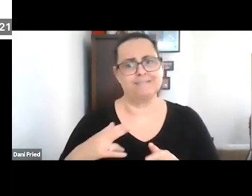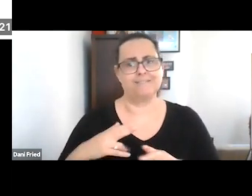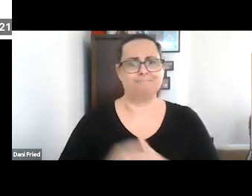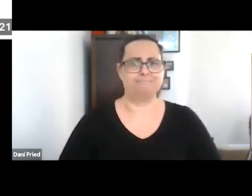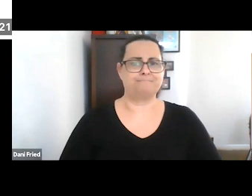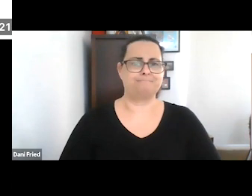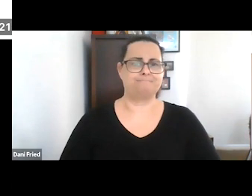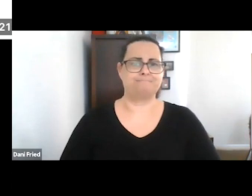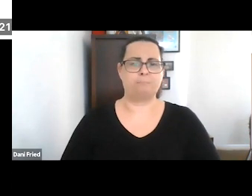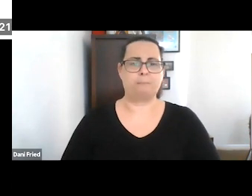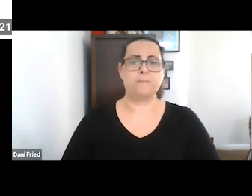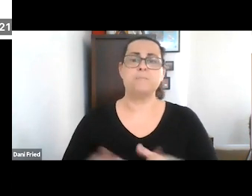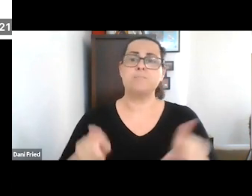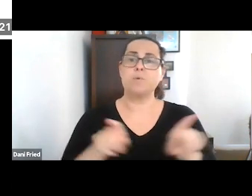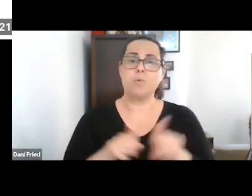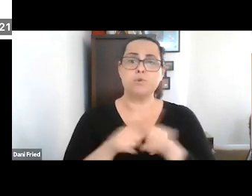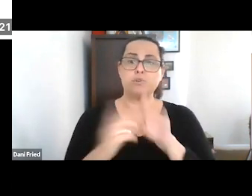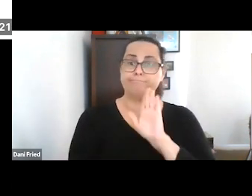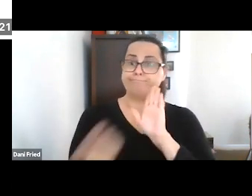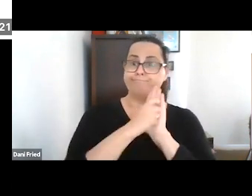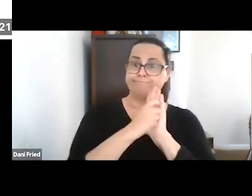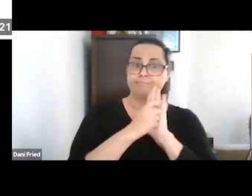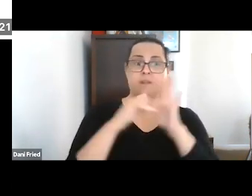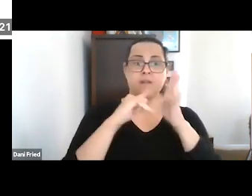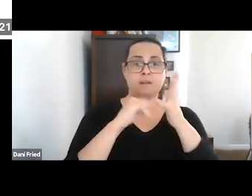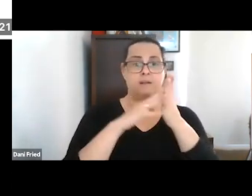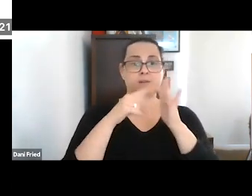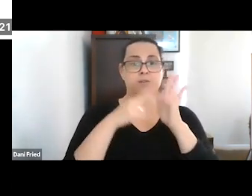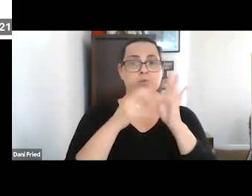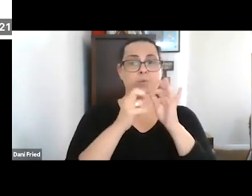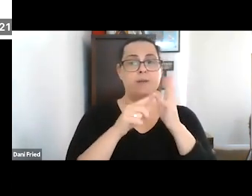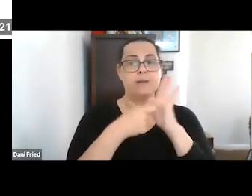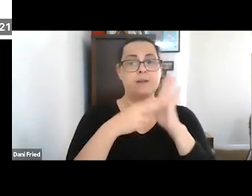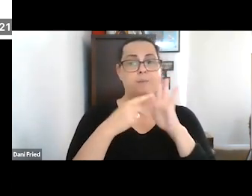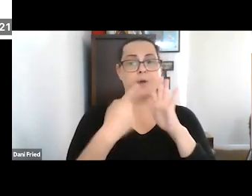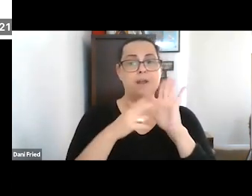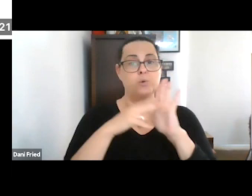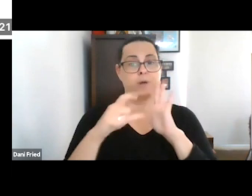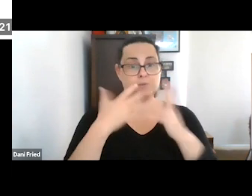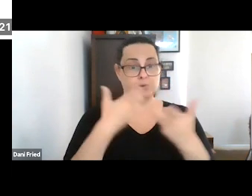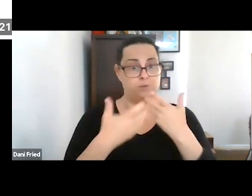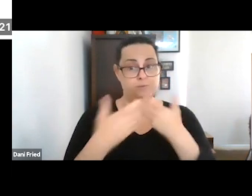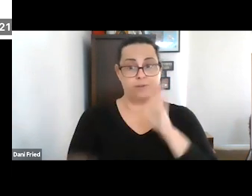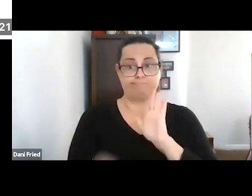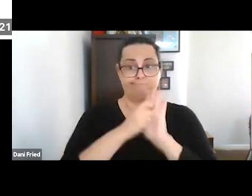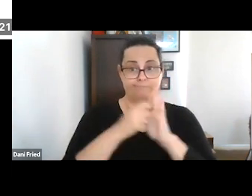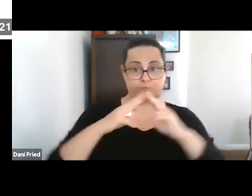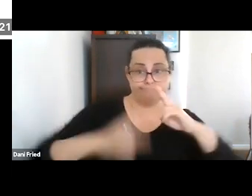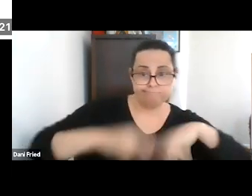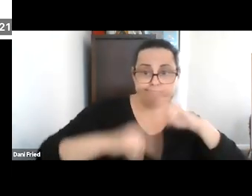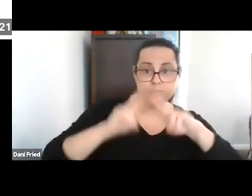services. We've also been commissioned with Swinburne and Newcastle universities to develop resources to